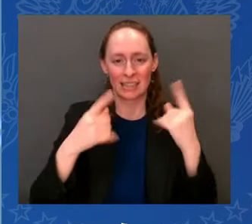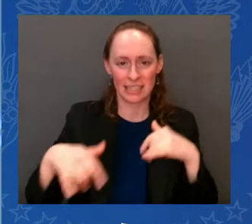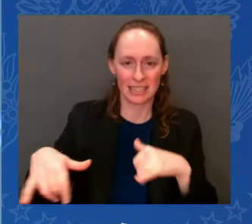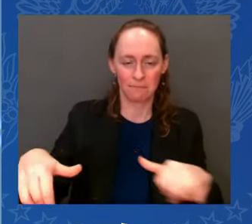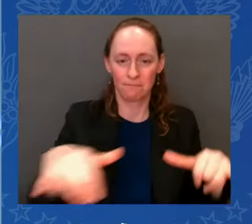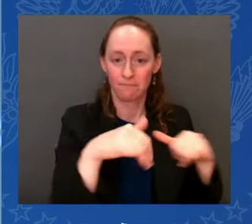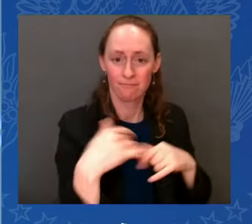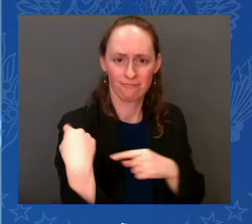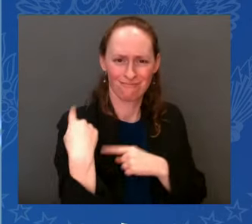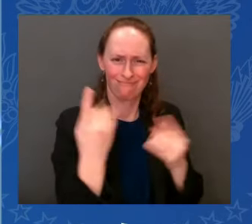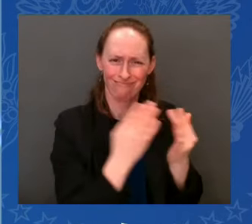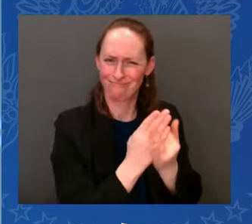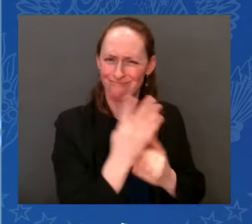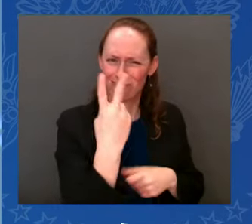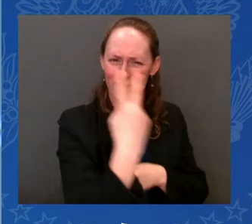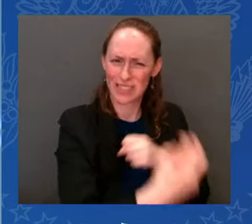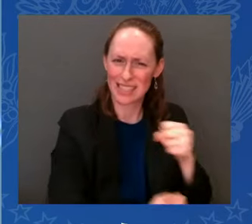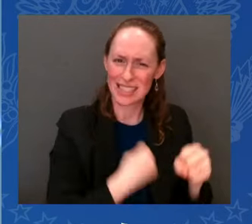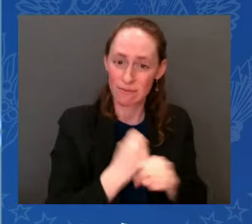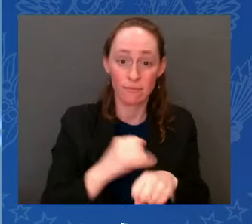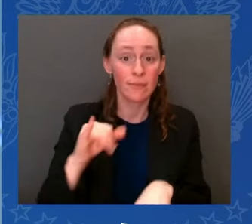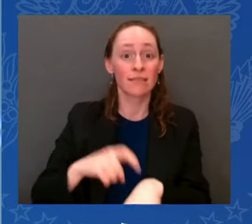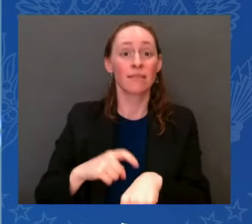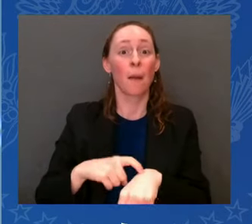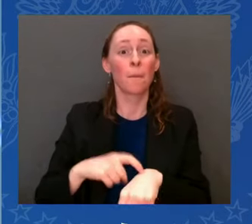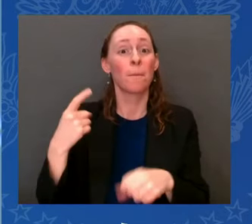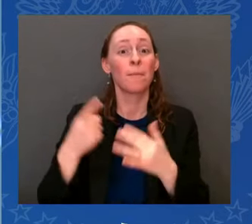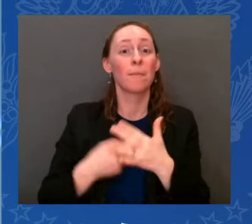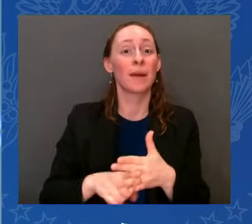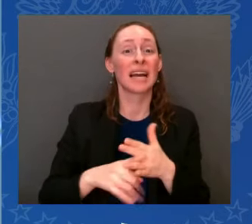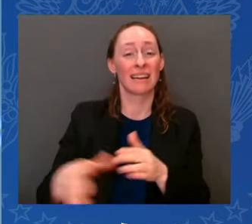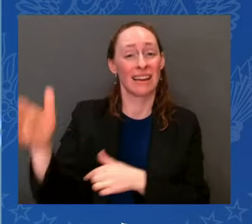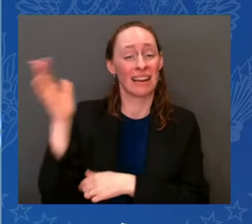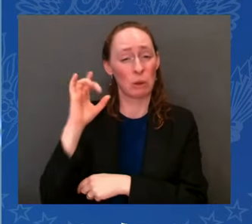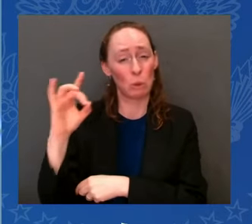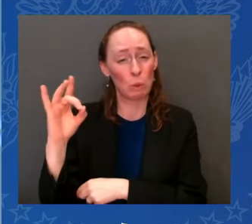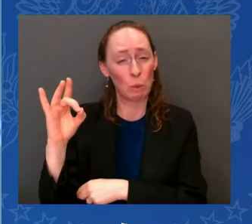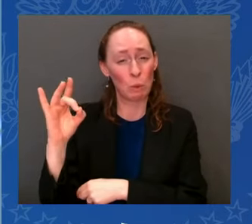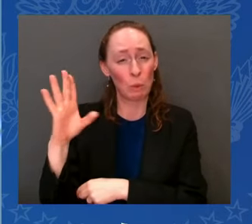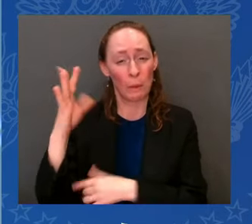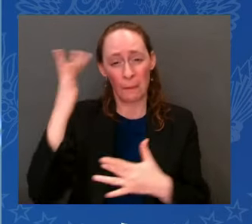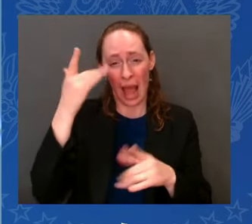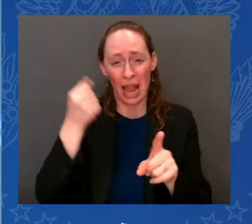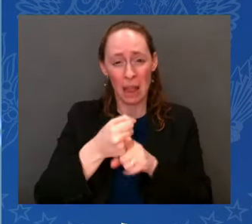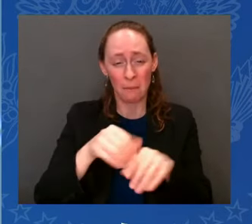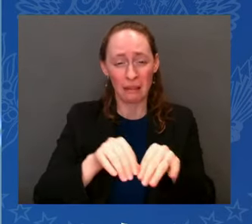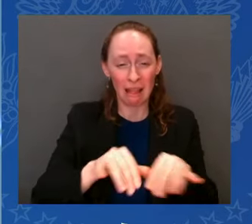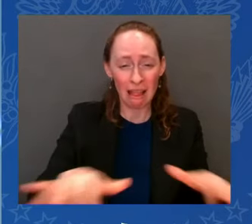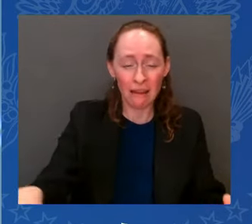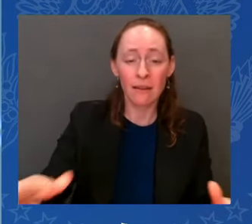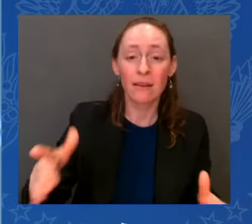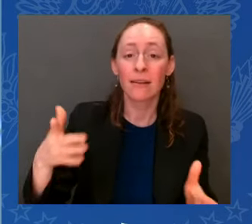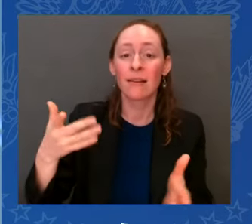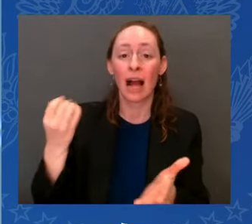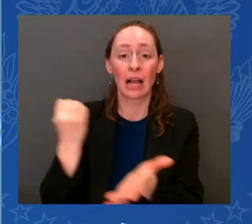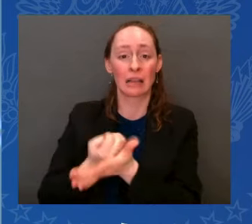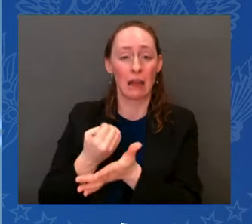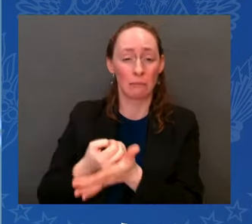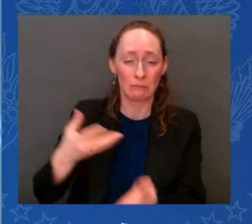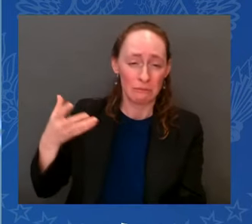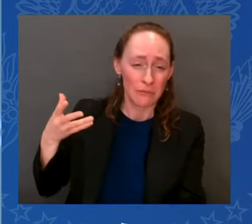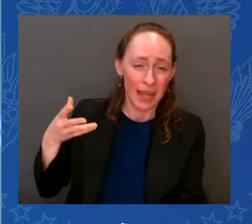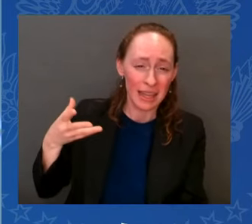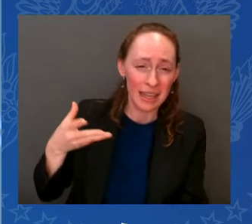our economy was reeling. But together we acted. Less than 2 months after we took office, the American Rescue Plan led